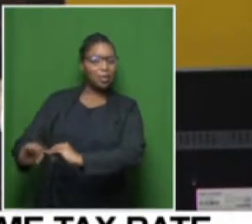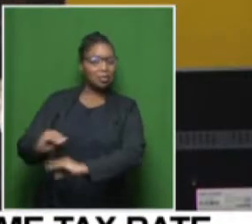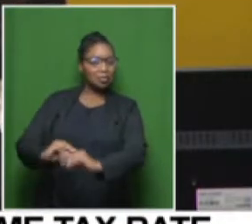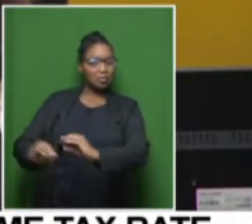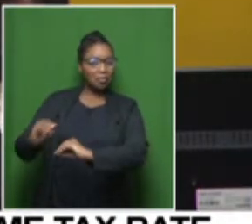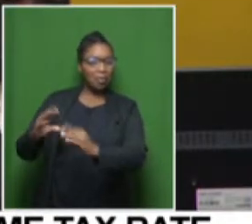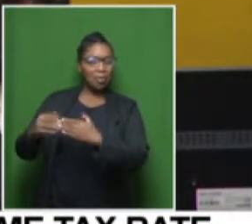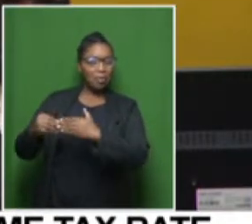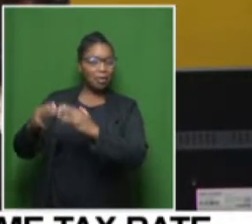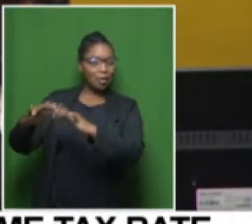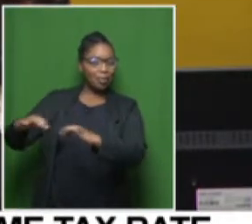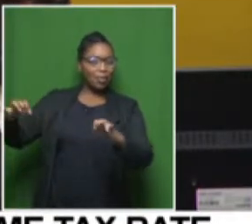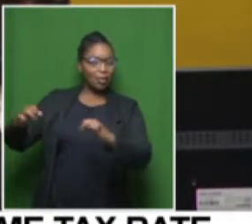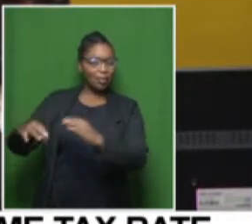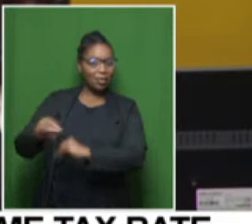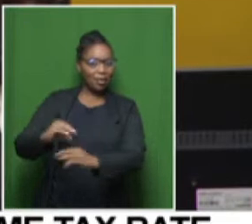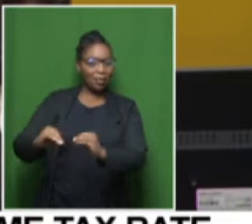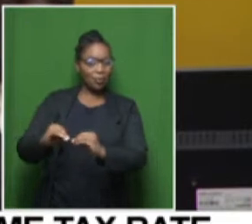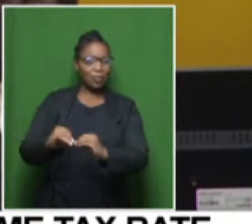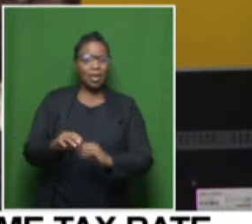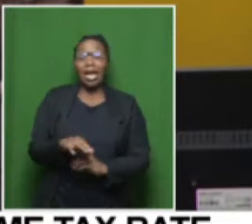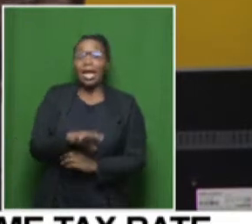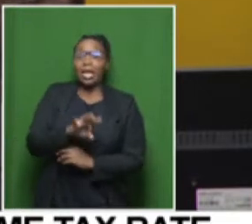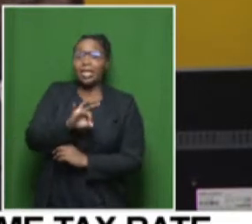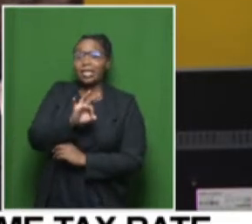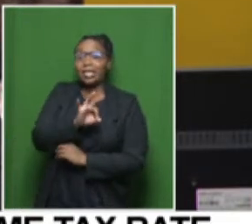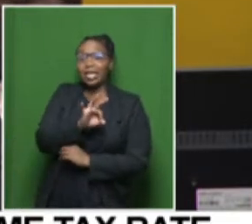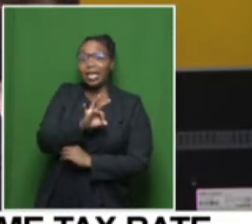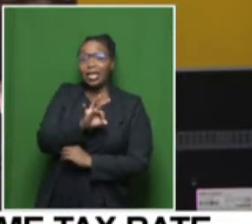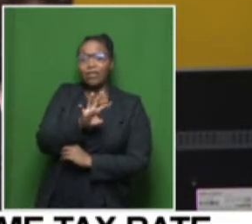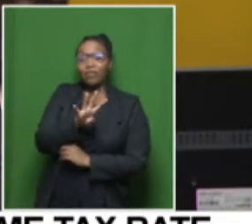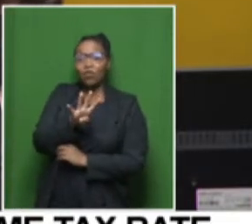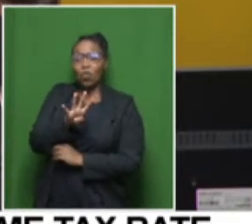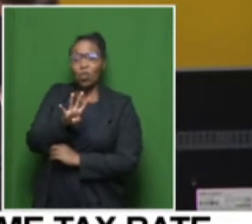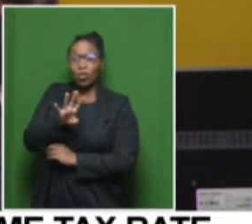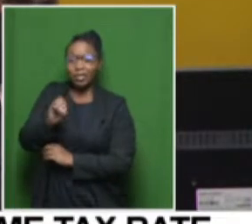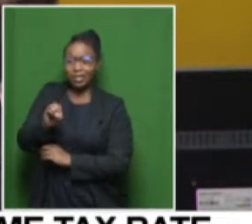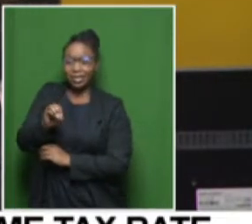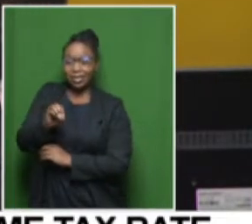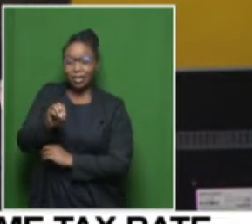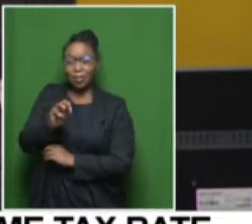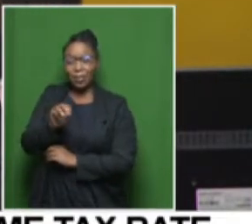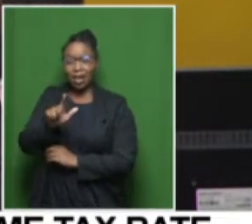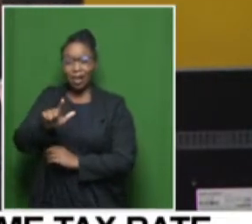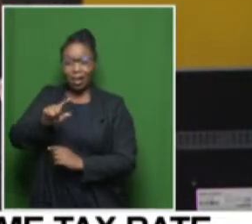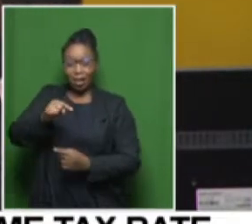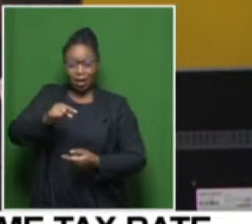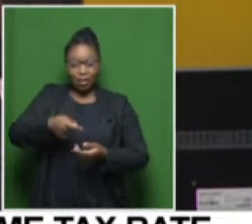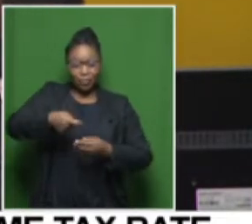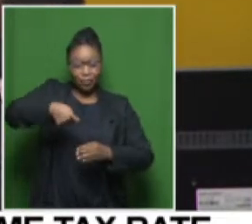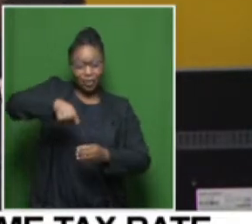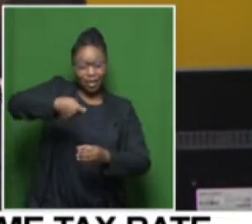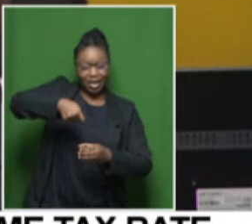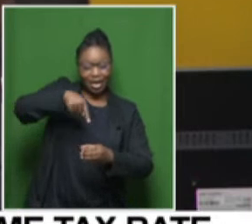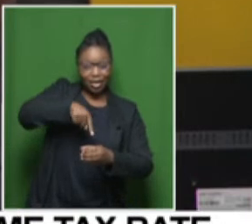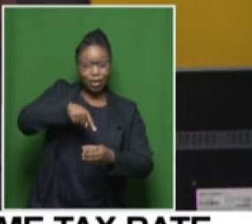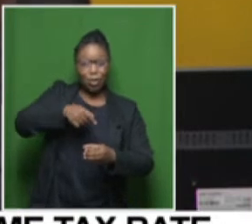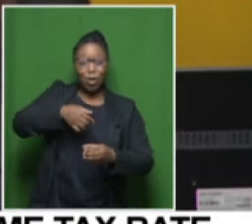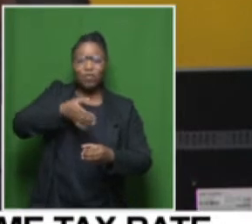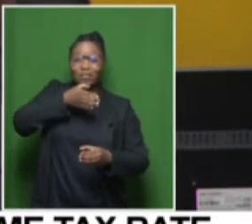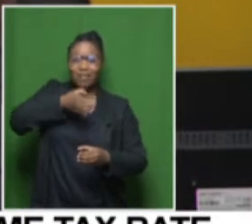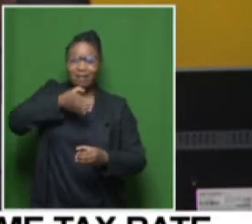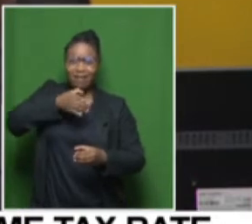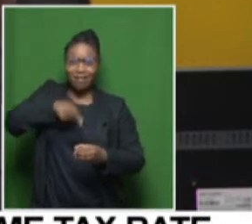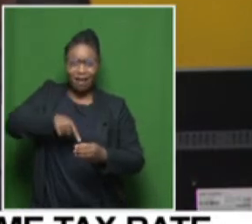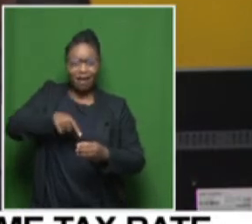at 340 millimeter can of beer or cider will cost 11